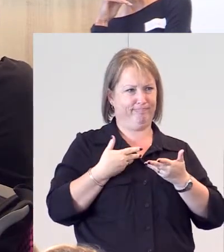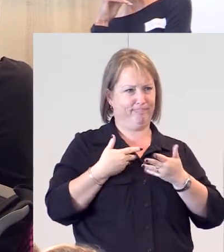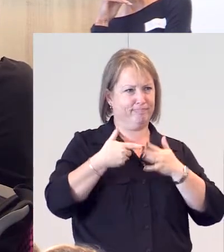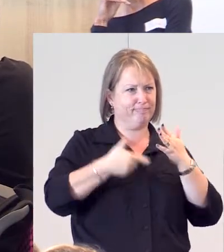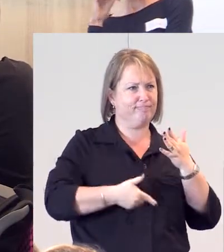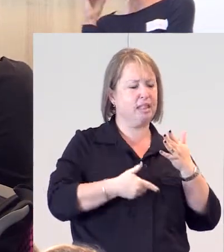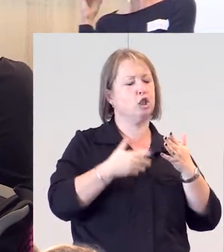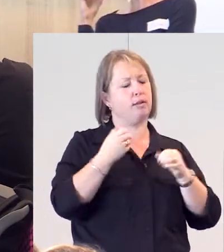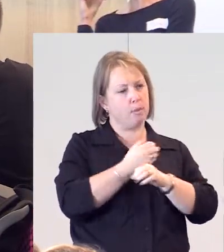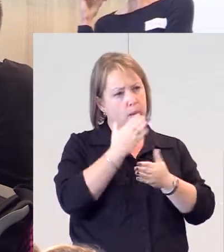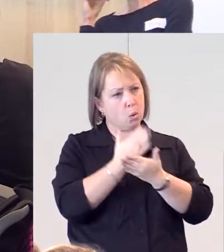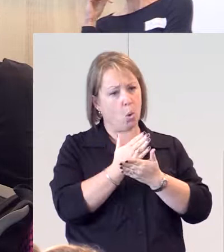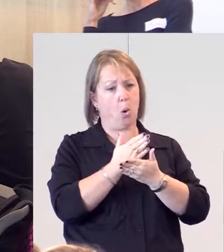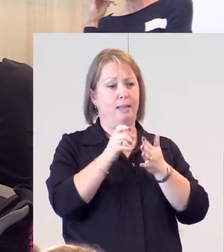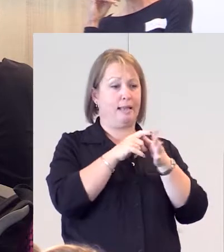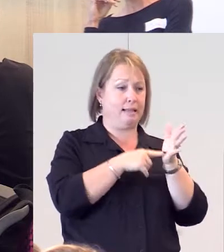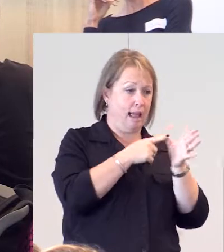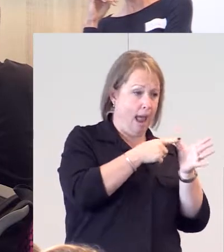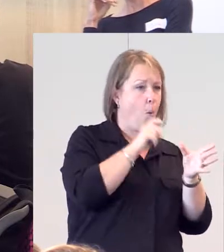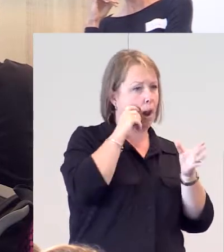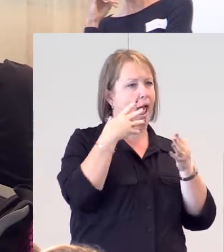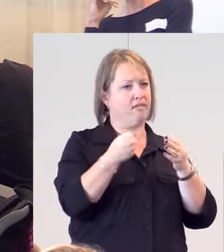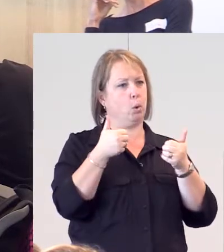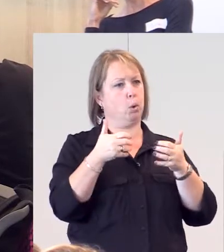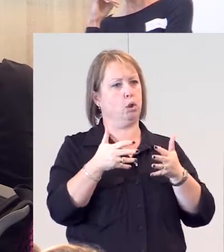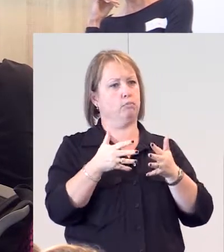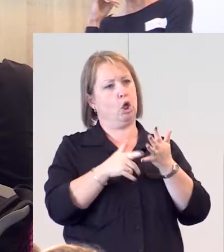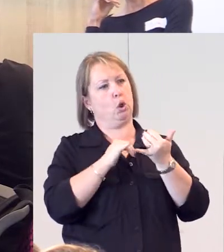to collect the data, that it actually has some use to the organisation as well.